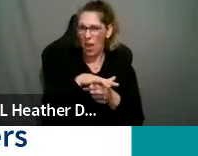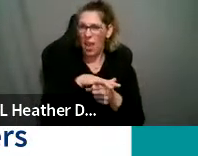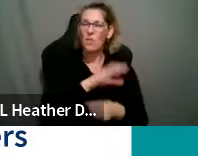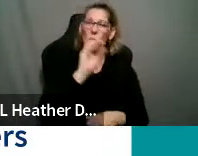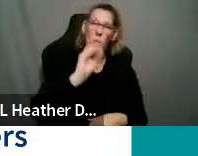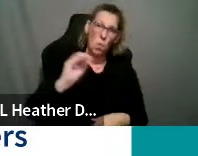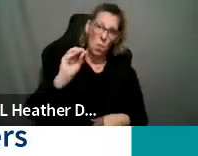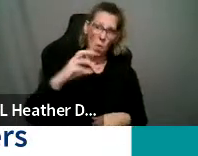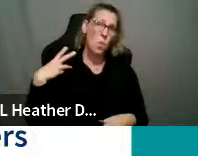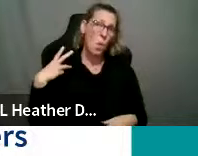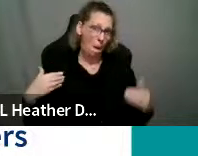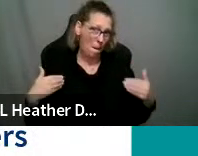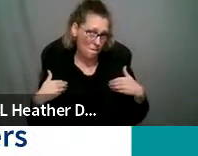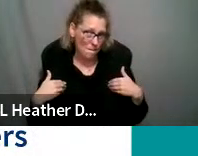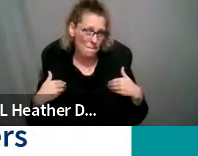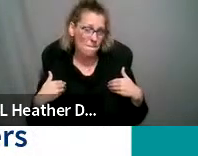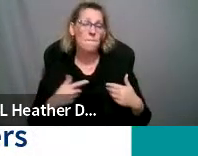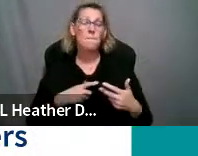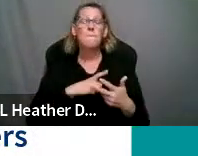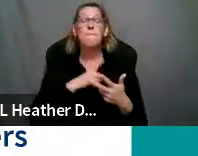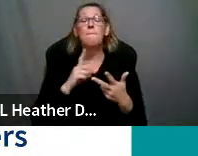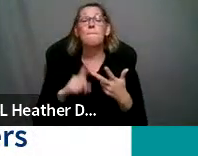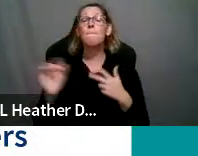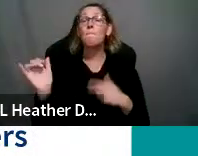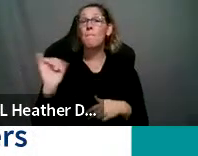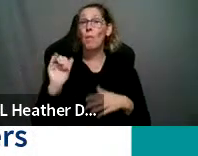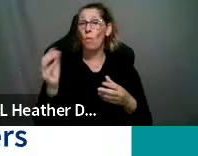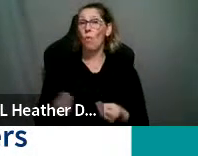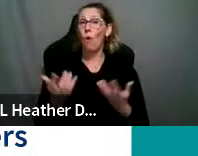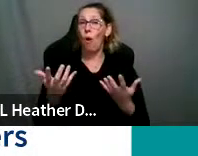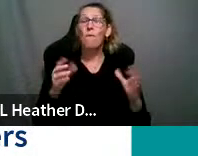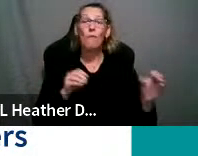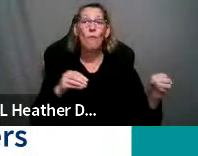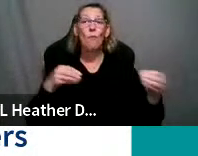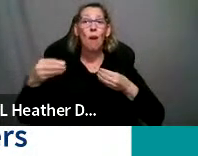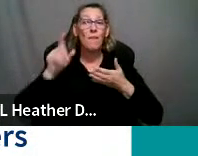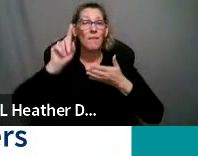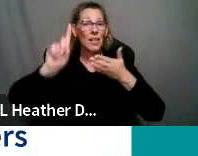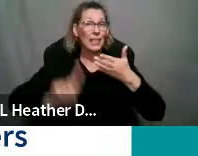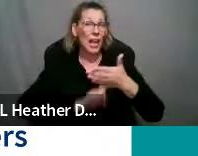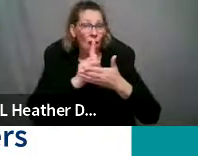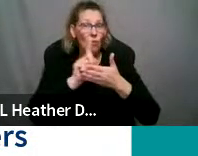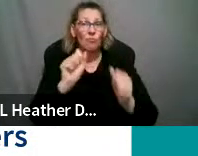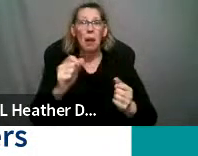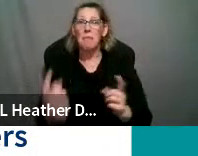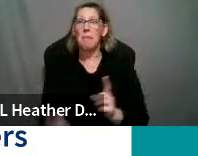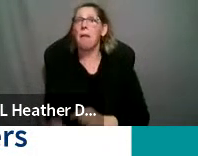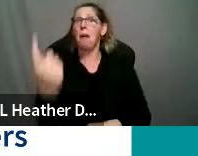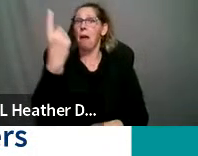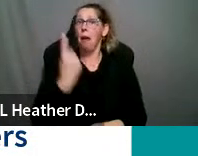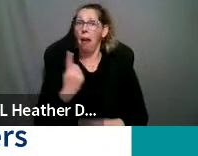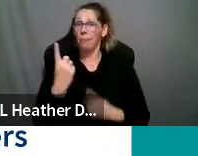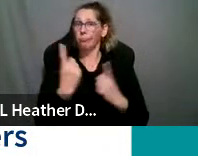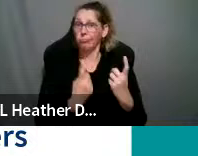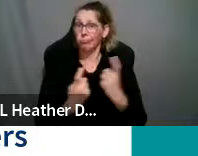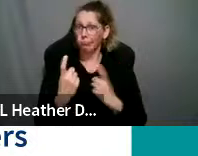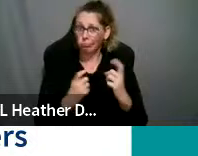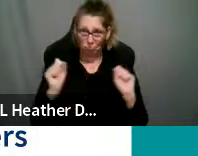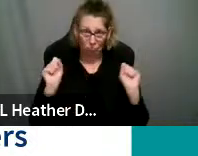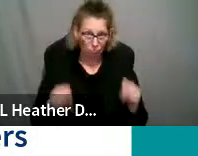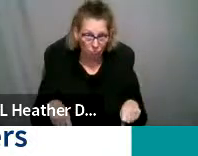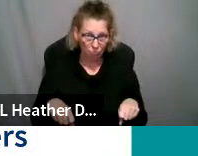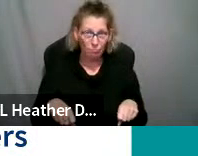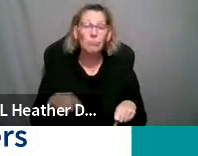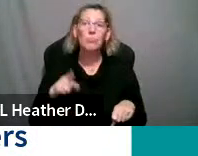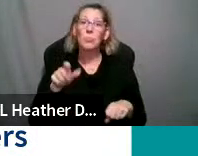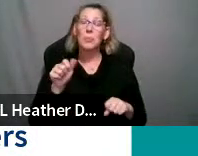Washington. We're also offering office hours where you can come and ask your questions. That's a great opportunity to